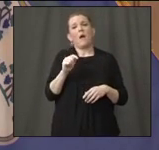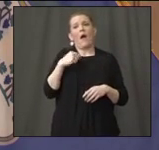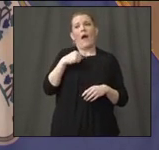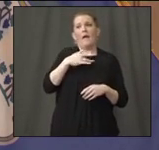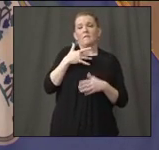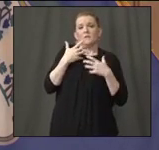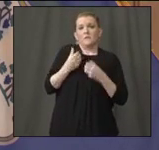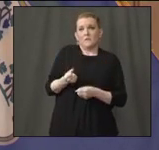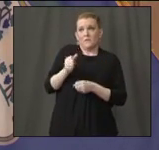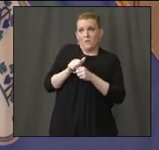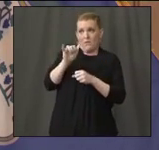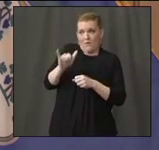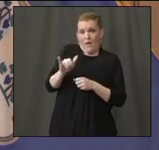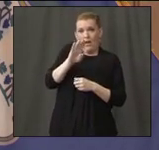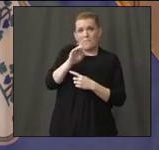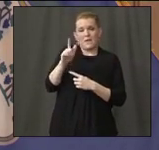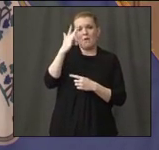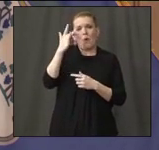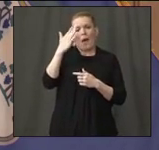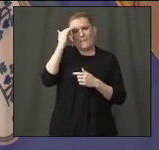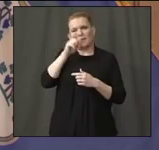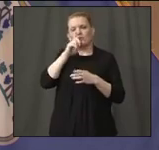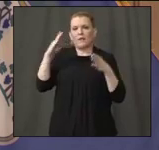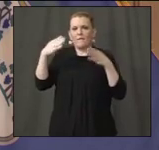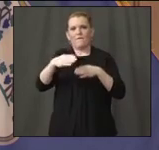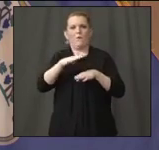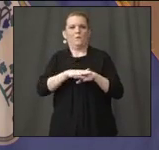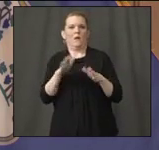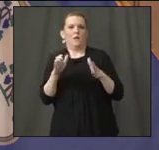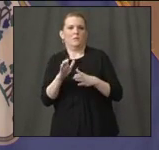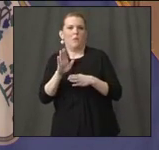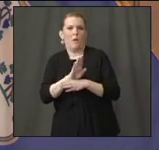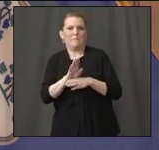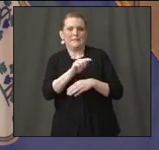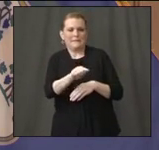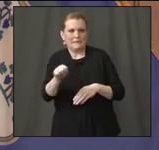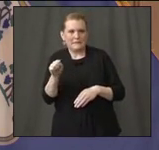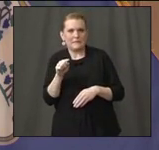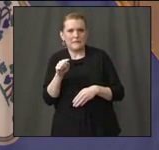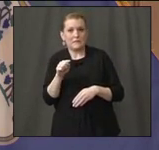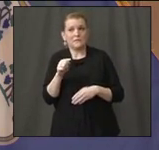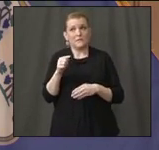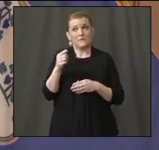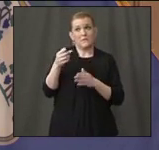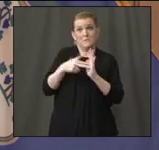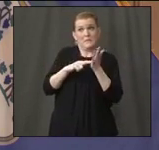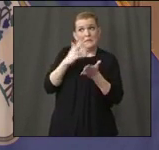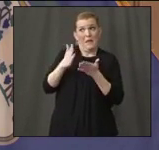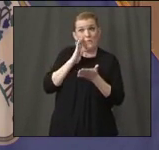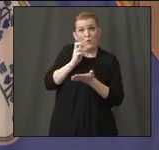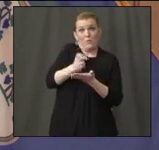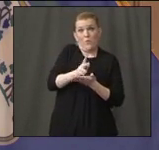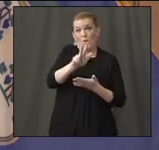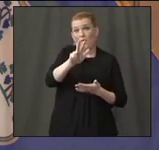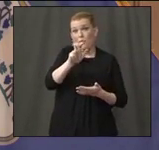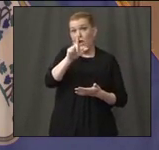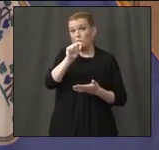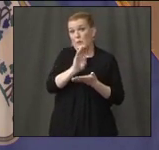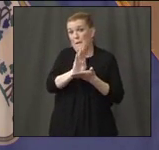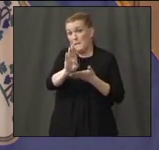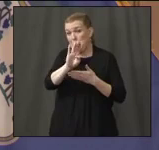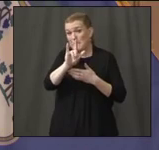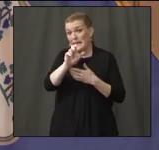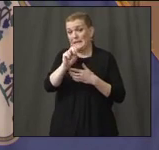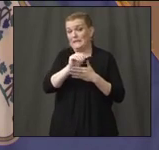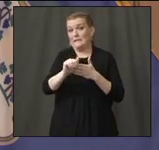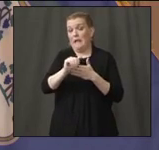businesses. And in terms of another $320 billion, you remember that last tranche of small business,